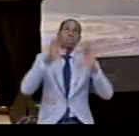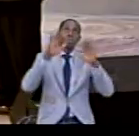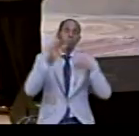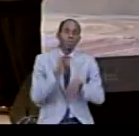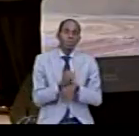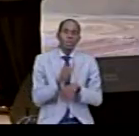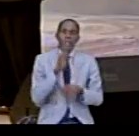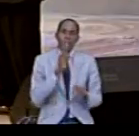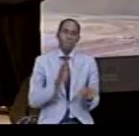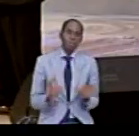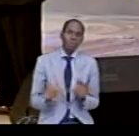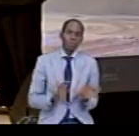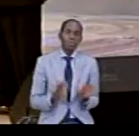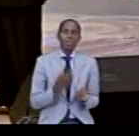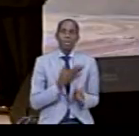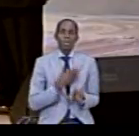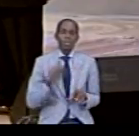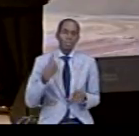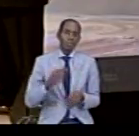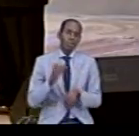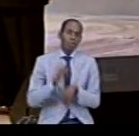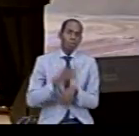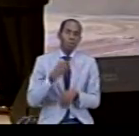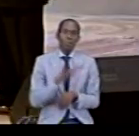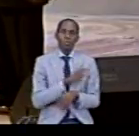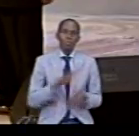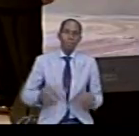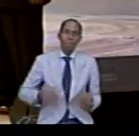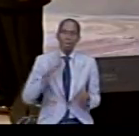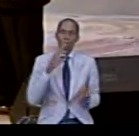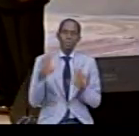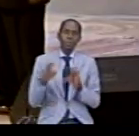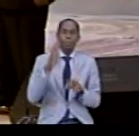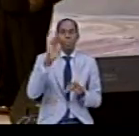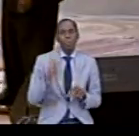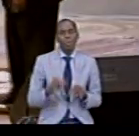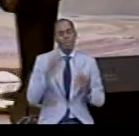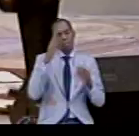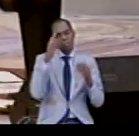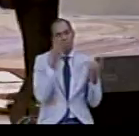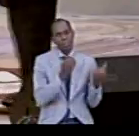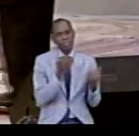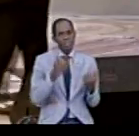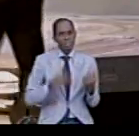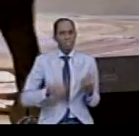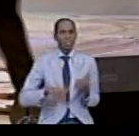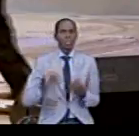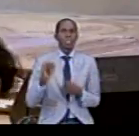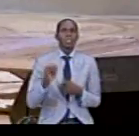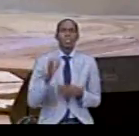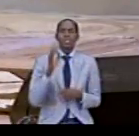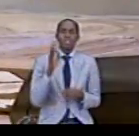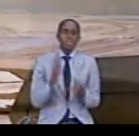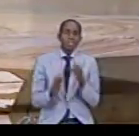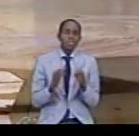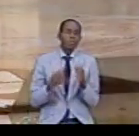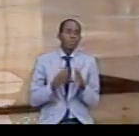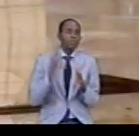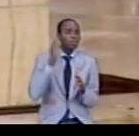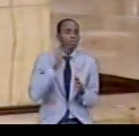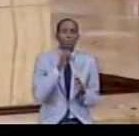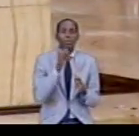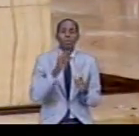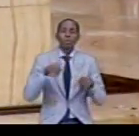performed and the works of Christ are done by faith yet if it will not go by faith